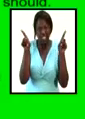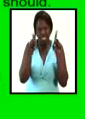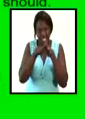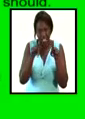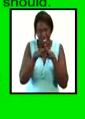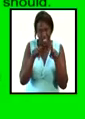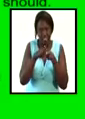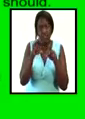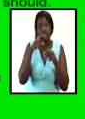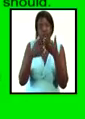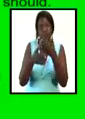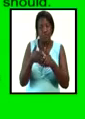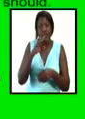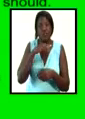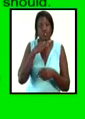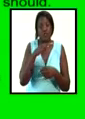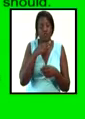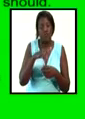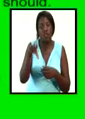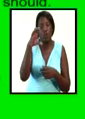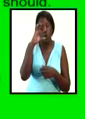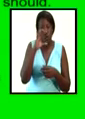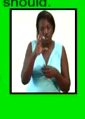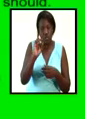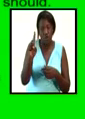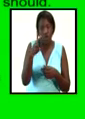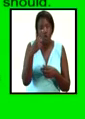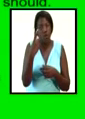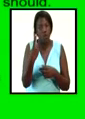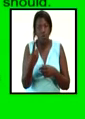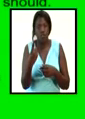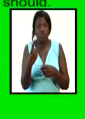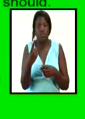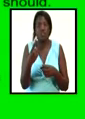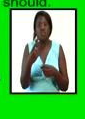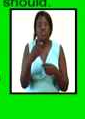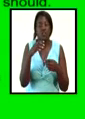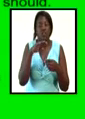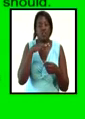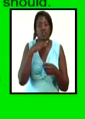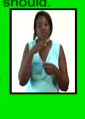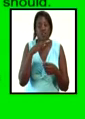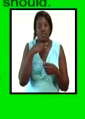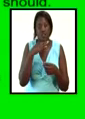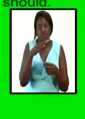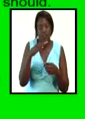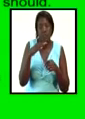C. Write the required answer in inverted commas exactly as it appears in the passage.